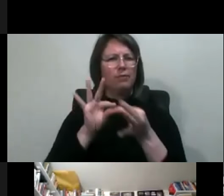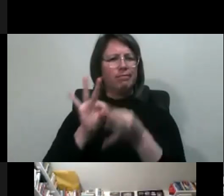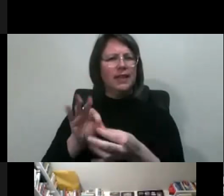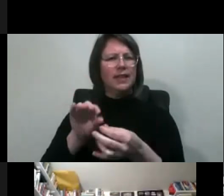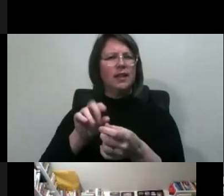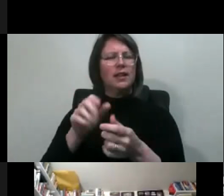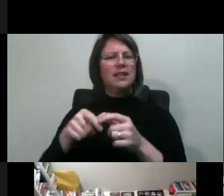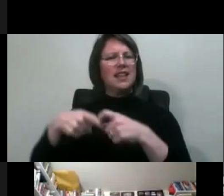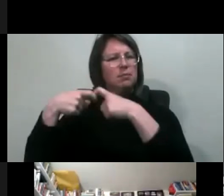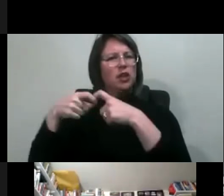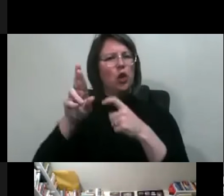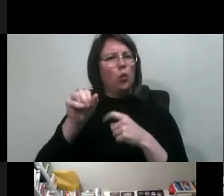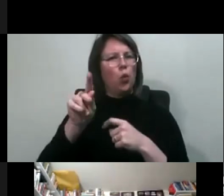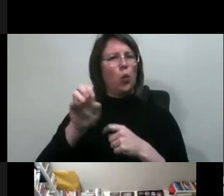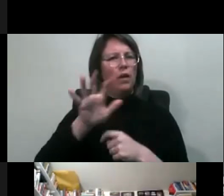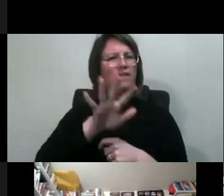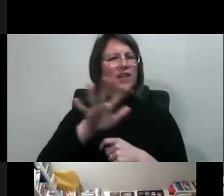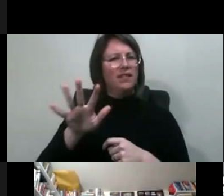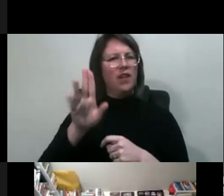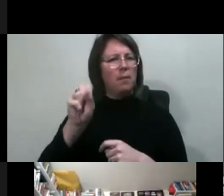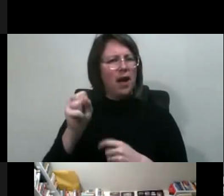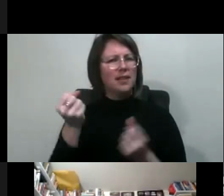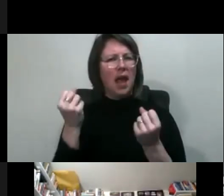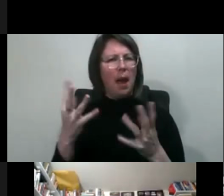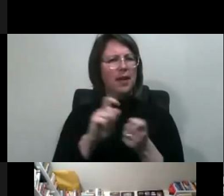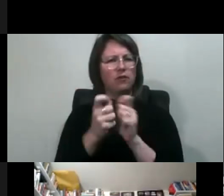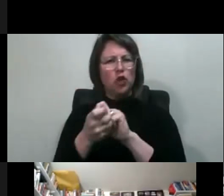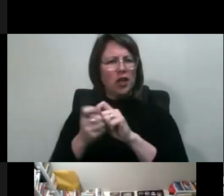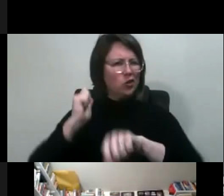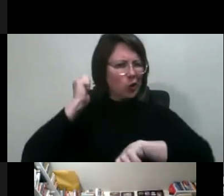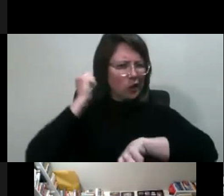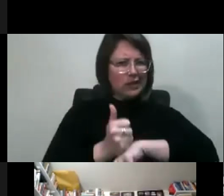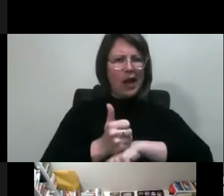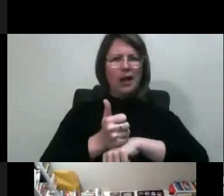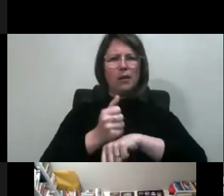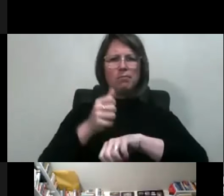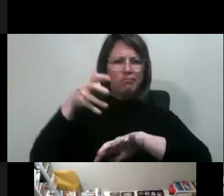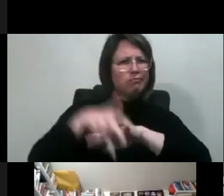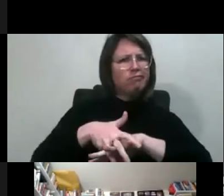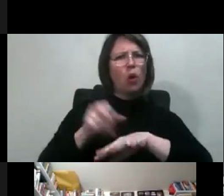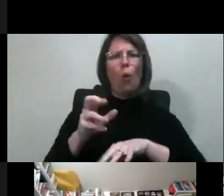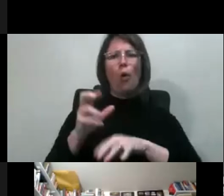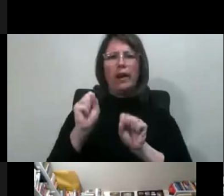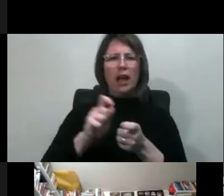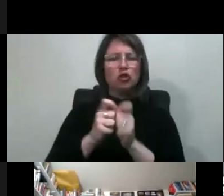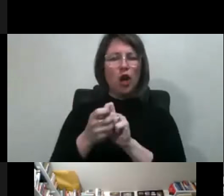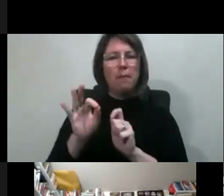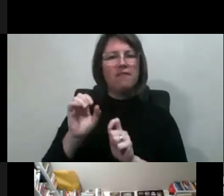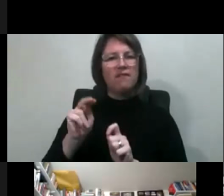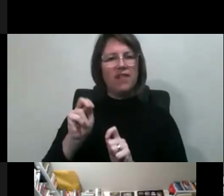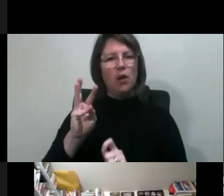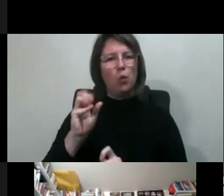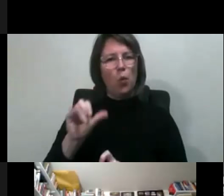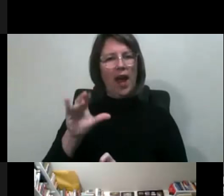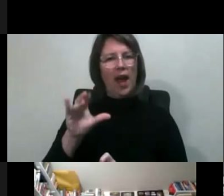bus. So I'm not sure how much of these changes is set in stone or could still be changed, but Fenway Civic would really like